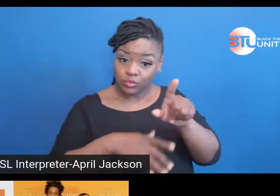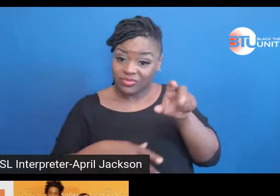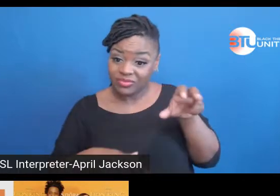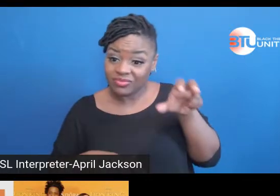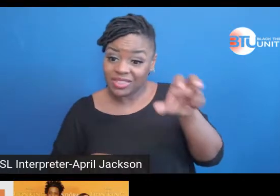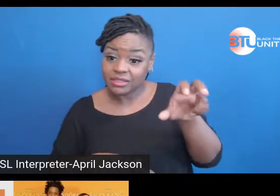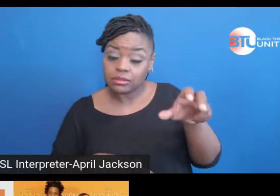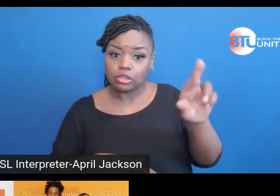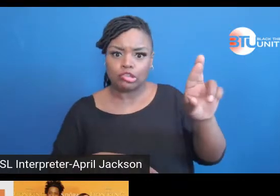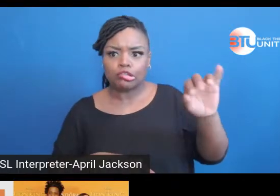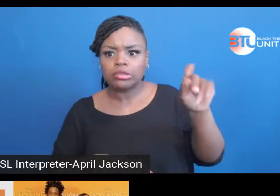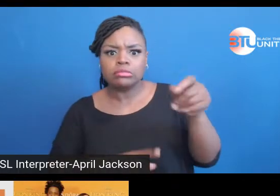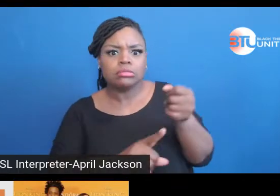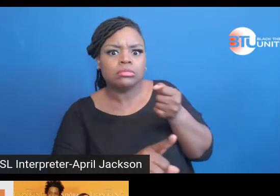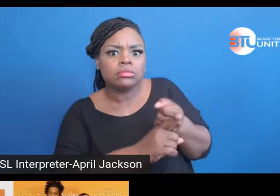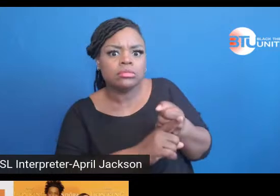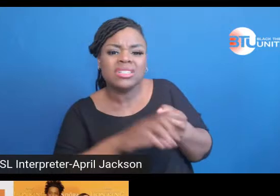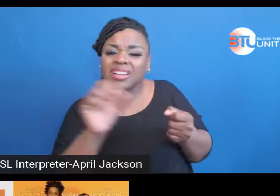once those funds dry up,